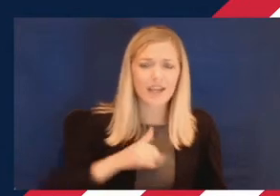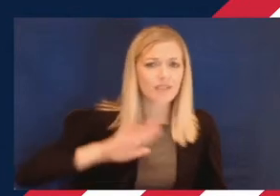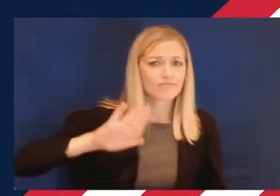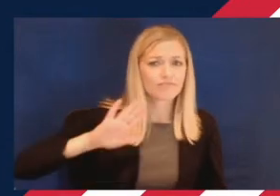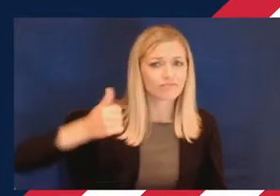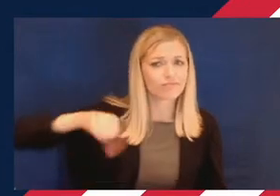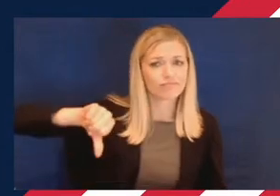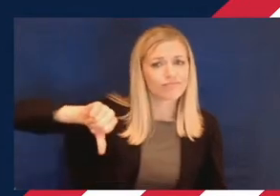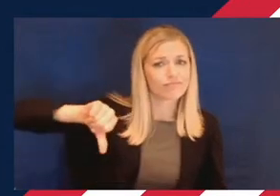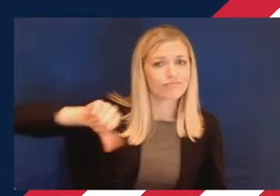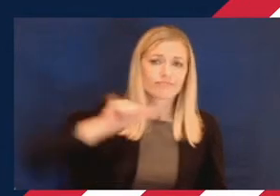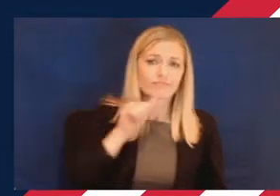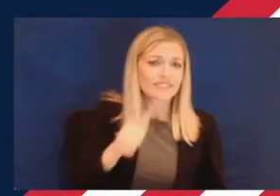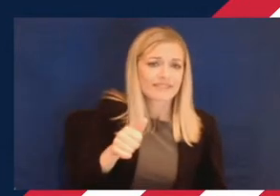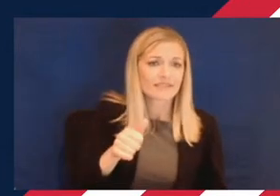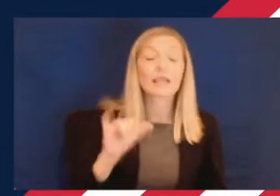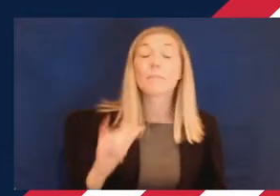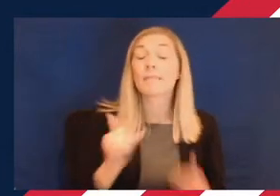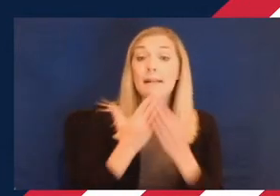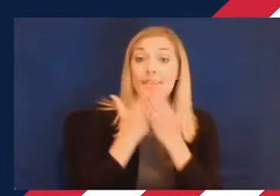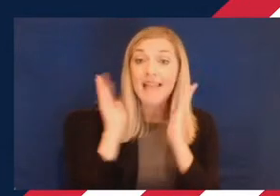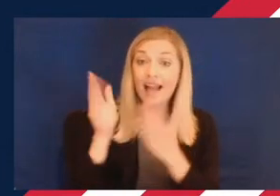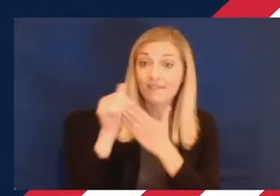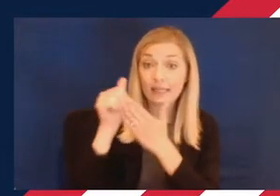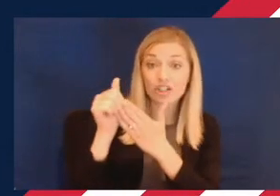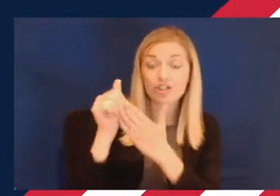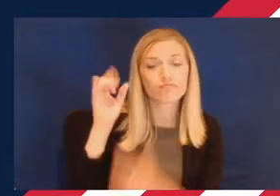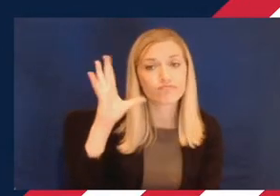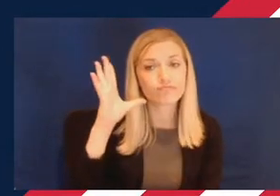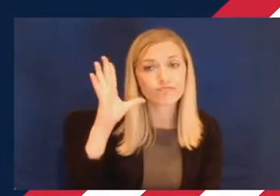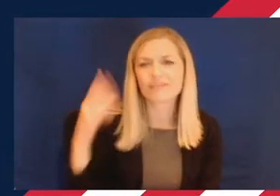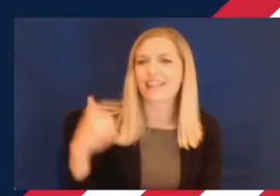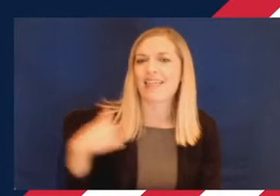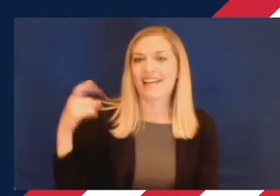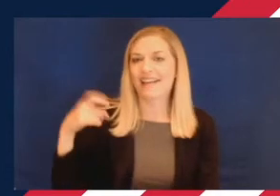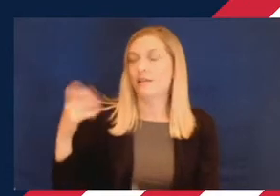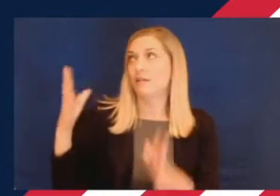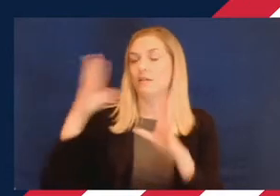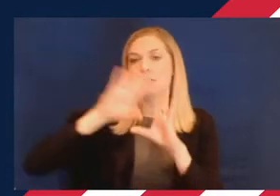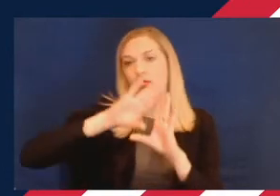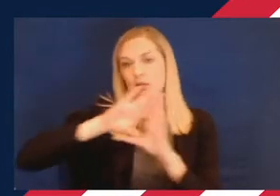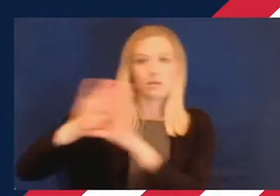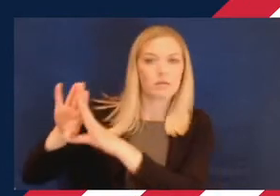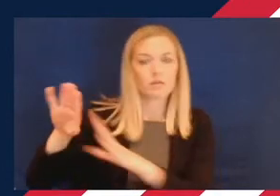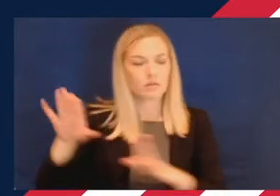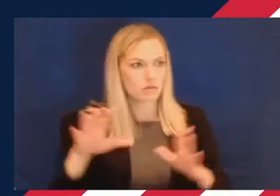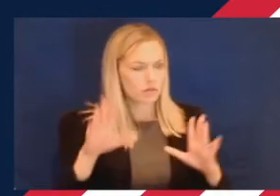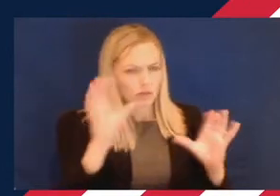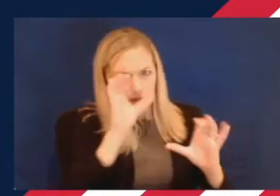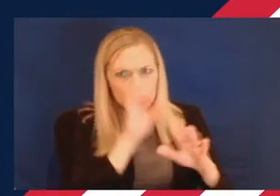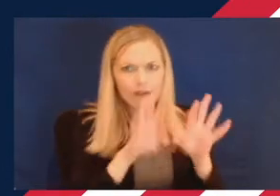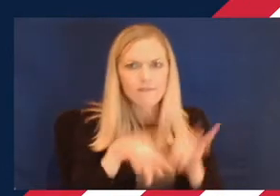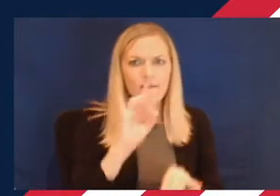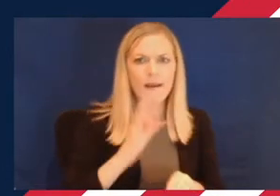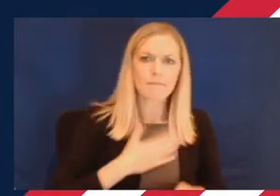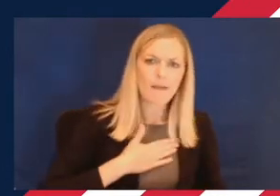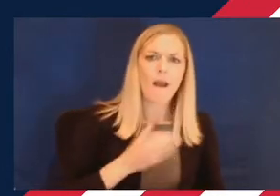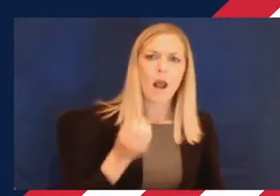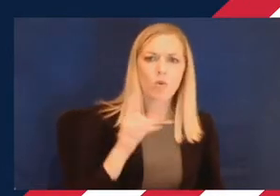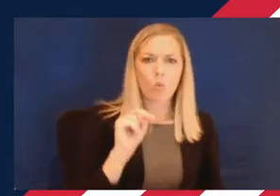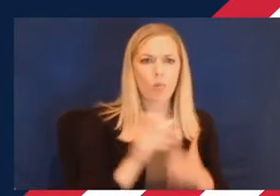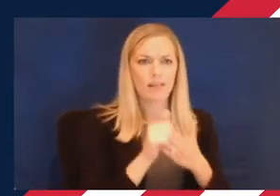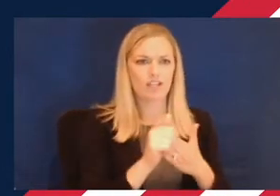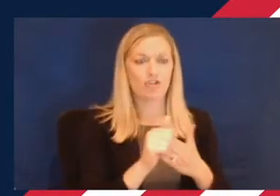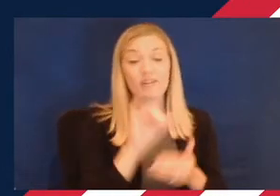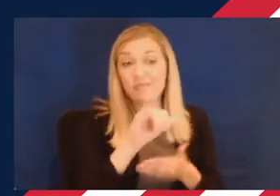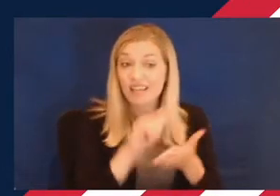definitely, well, I had a resource in my own leadership. And that's what individual owners are doing. I've been talking to many,